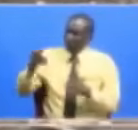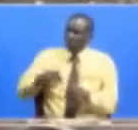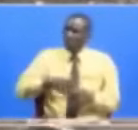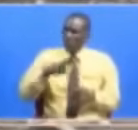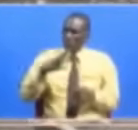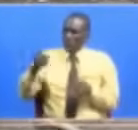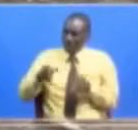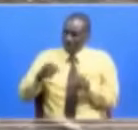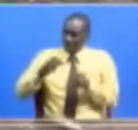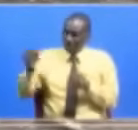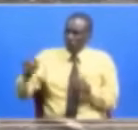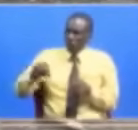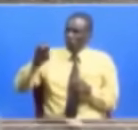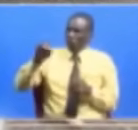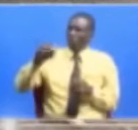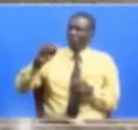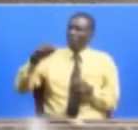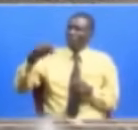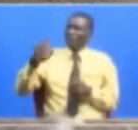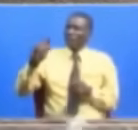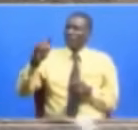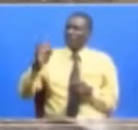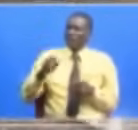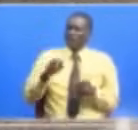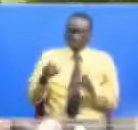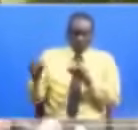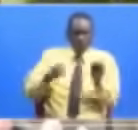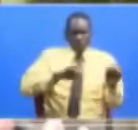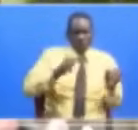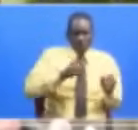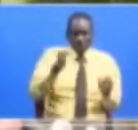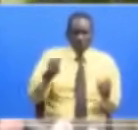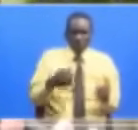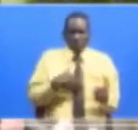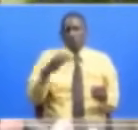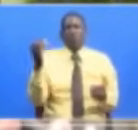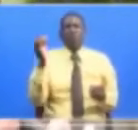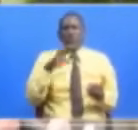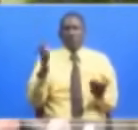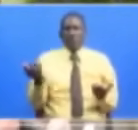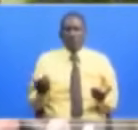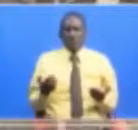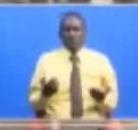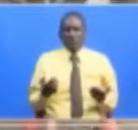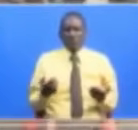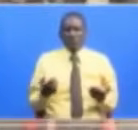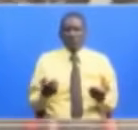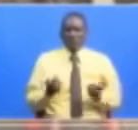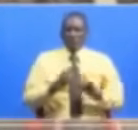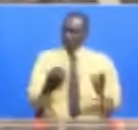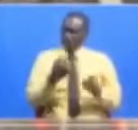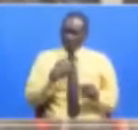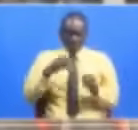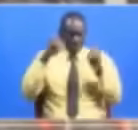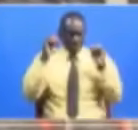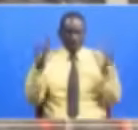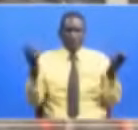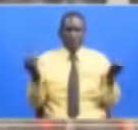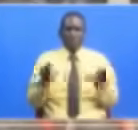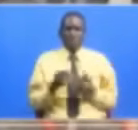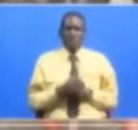nilimwacha akienda direction ya Margaret. So kama alirudi akatana akaenda side nyingine, mimi labda nilikuwa nishaenda. Gate ziliingia tu taratibu, akawa ananiuliza kitu.